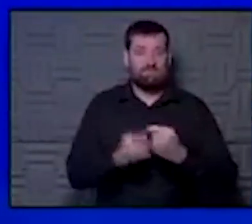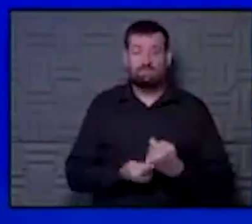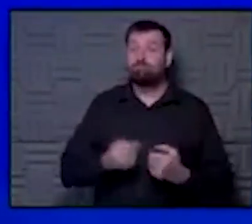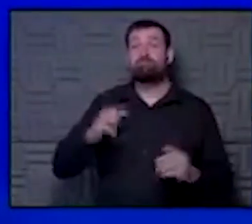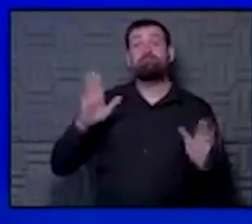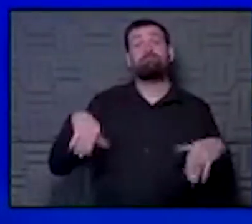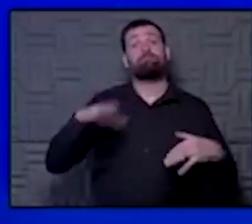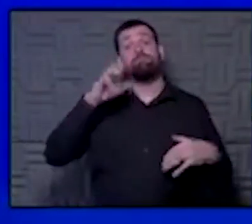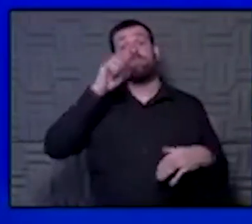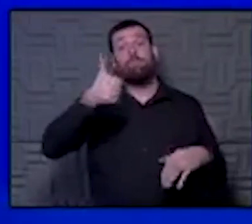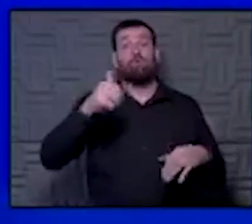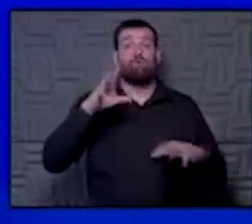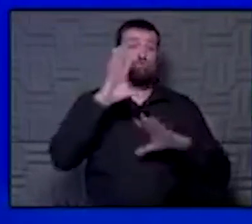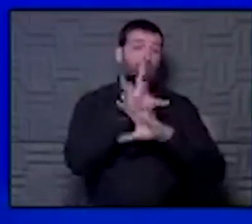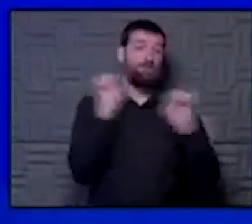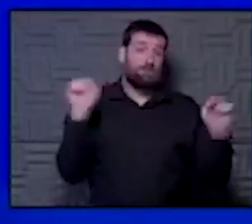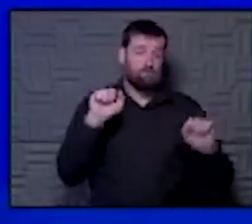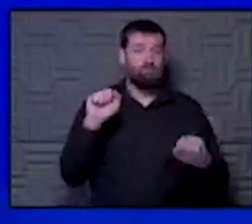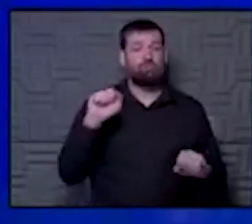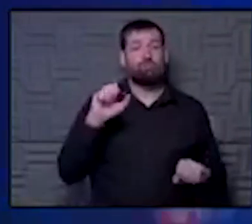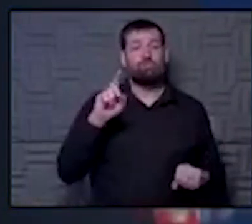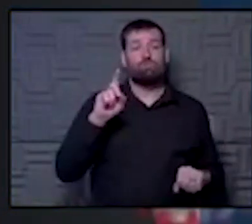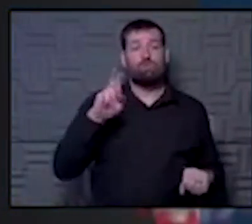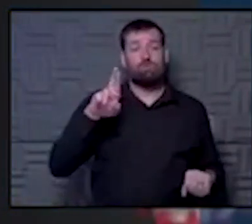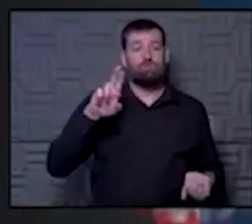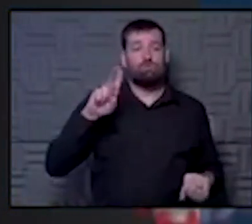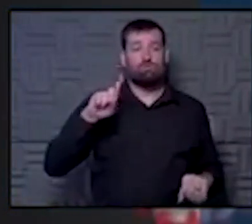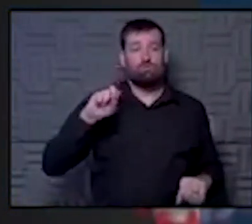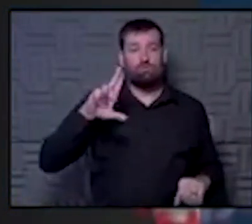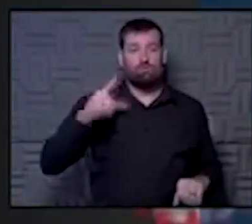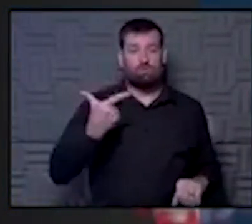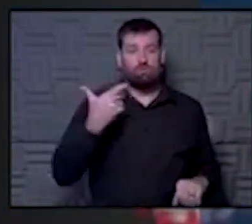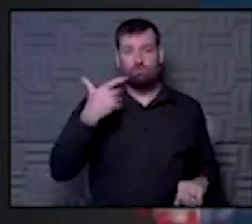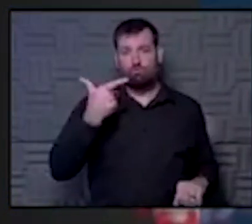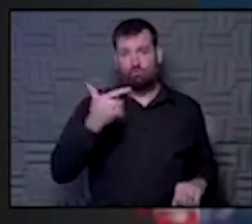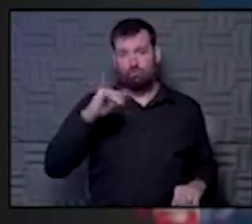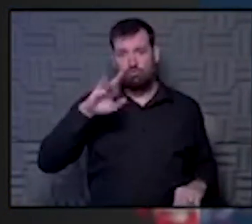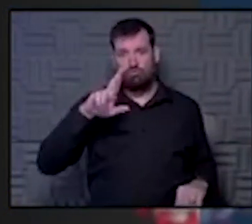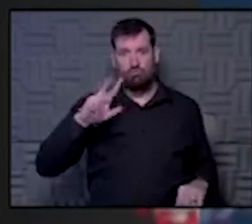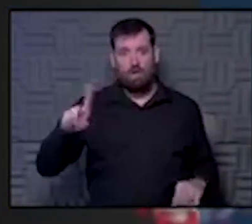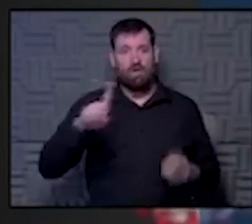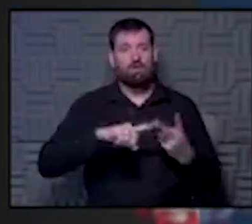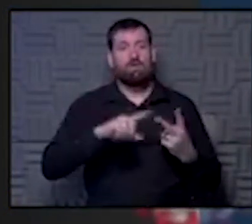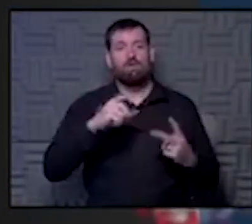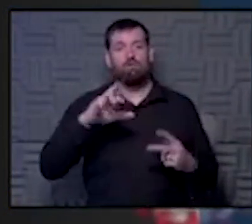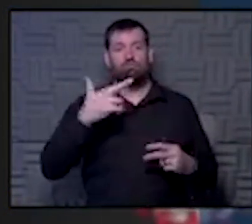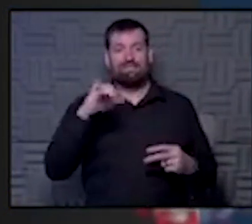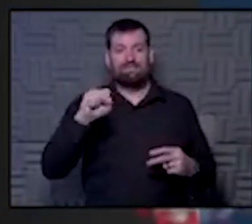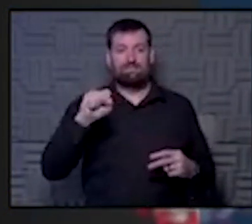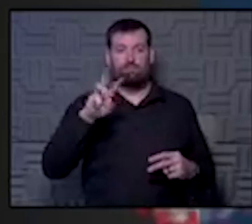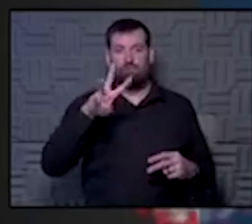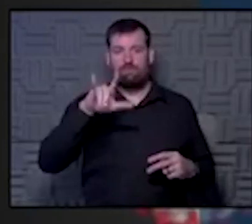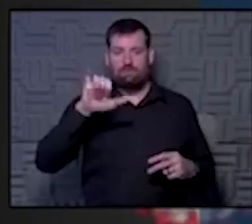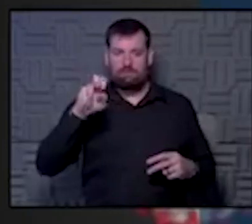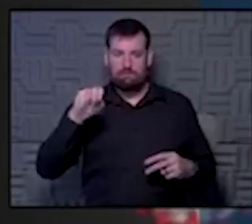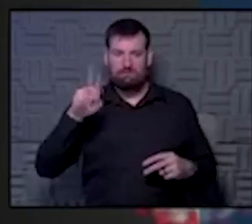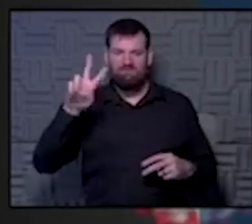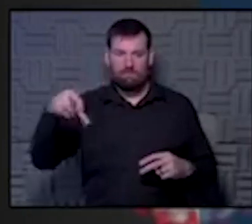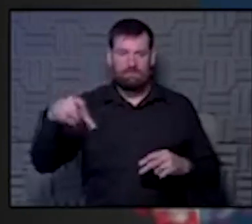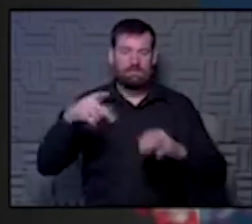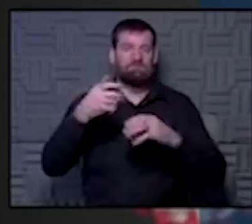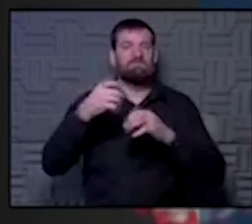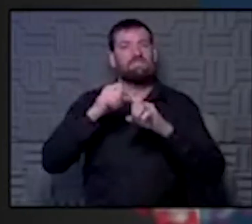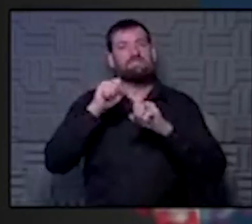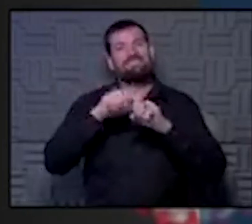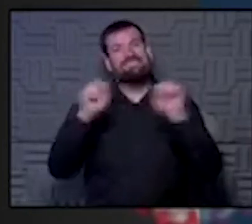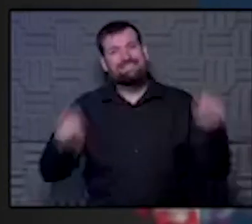Hey, tomorrow, KU Chancellor Dr. Doug Girard and Chris Wilson, the VP of System Integration and Innovation, update COVID-19 spread